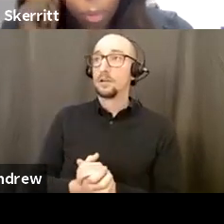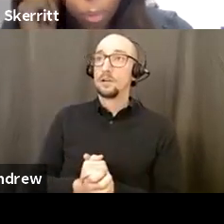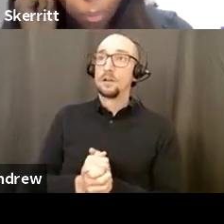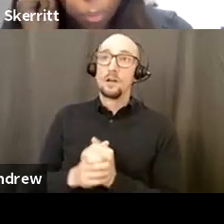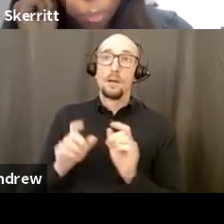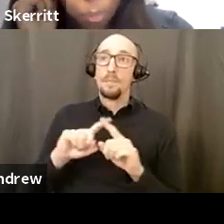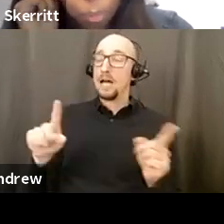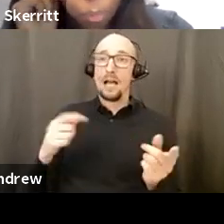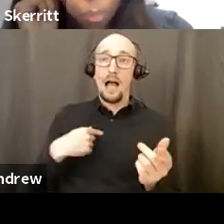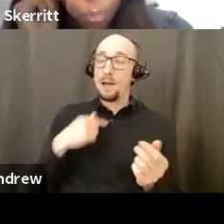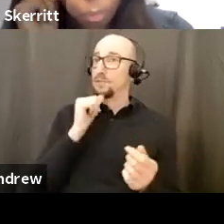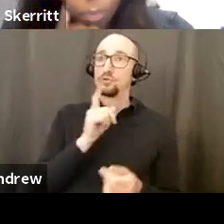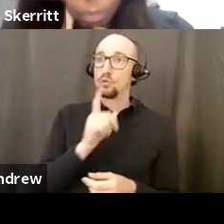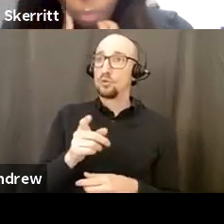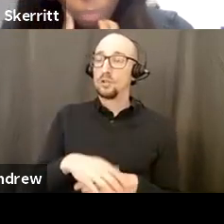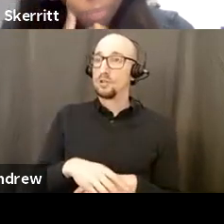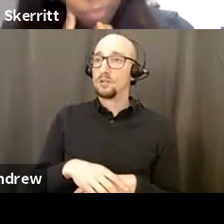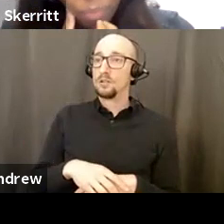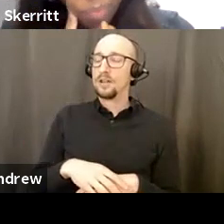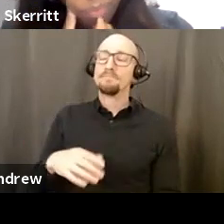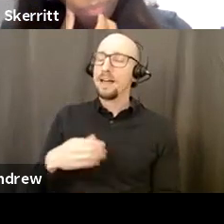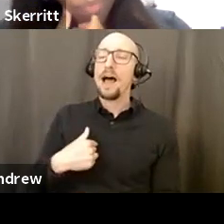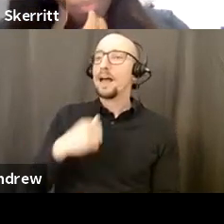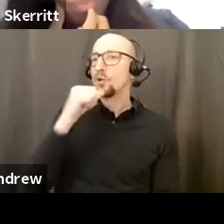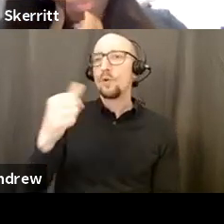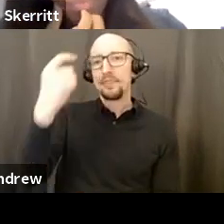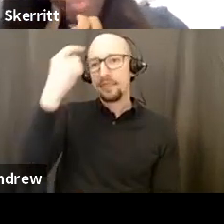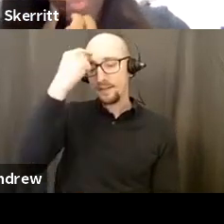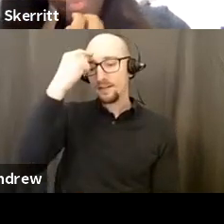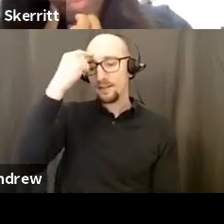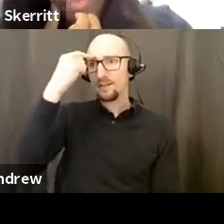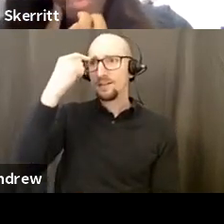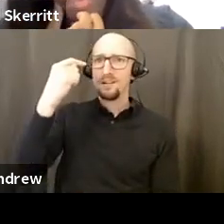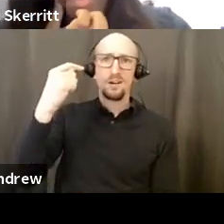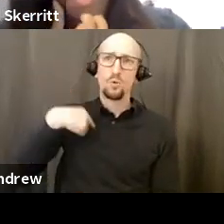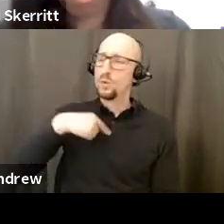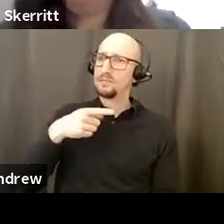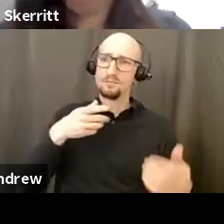that, I just don't think on all of these issues